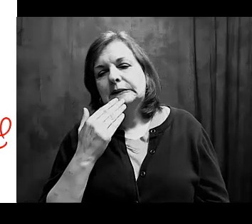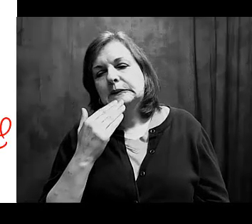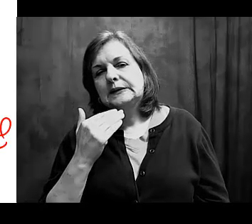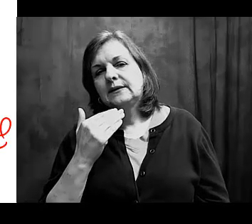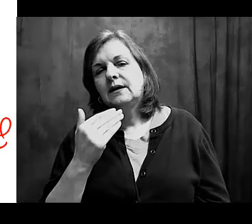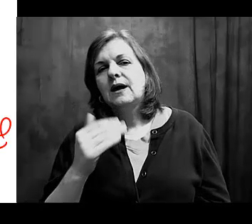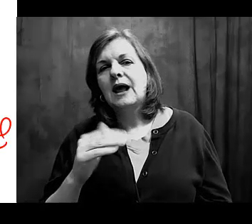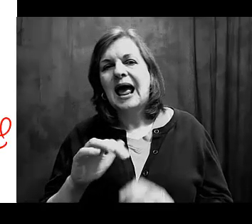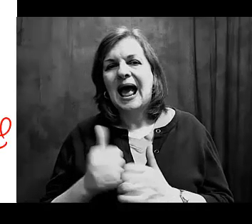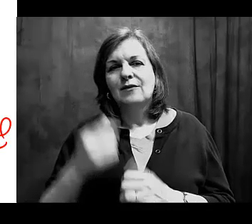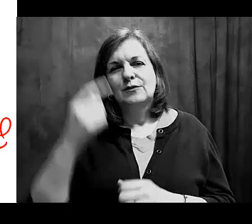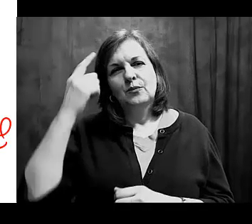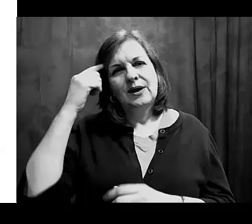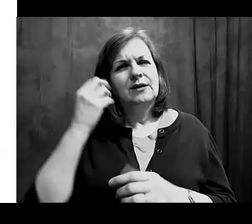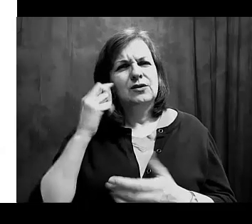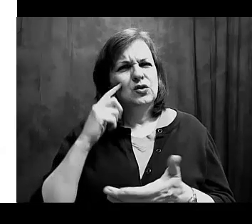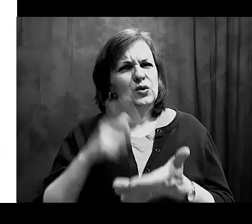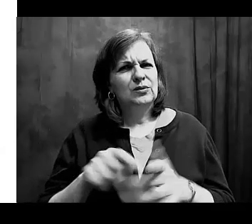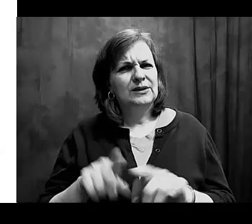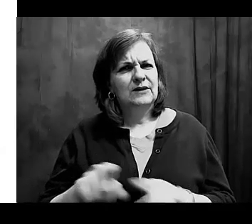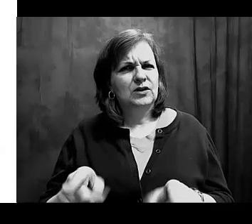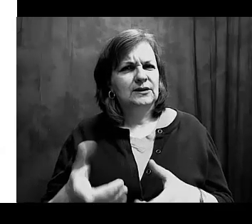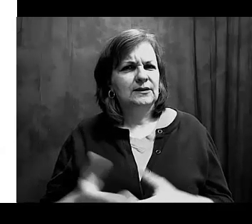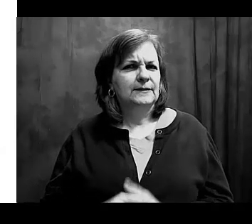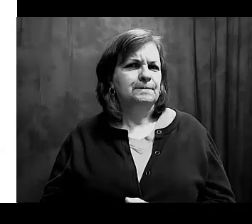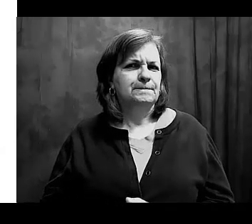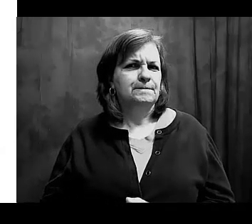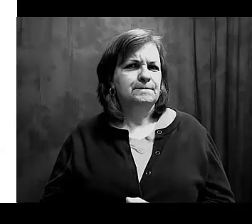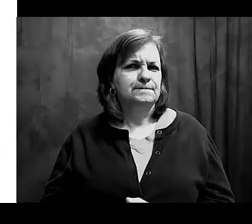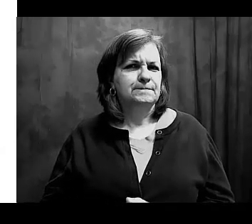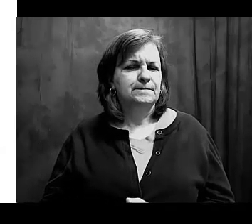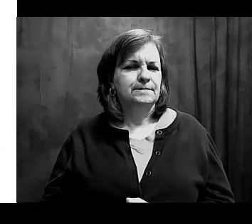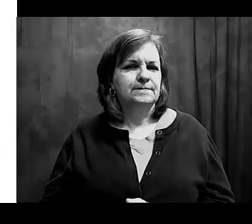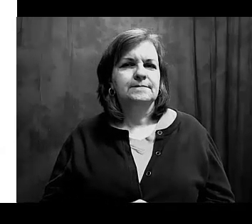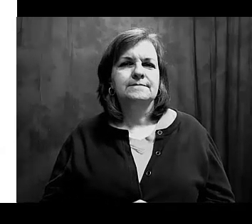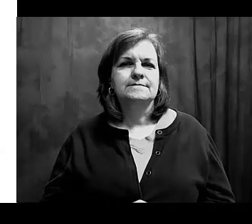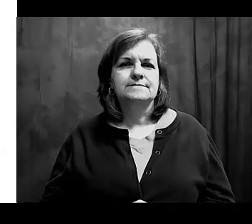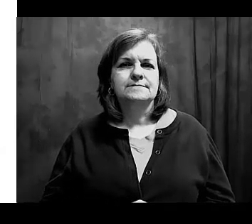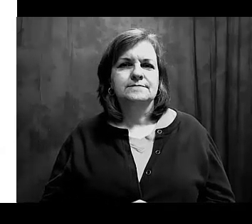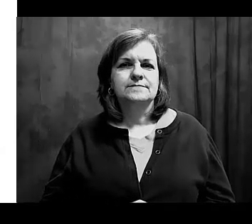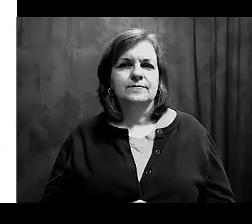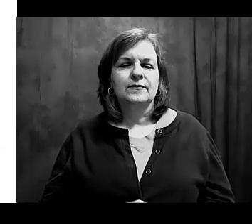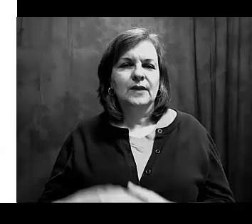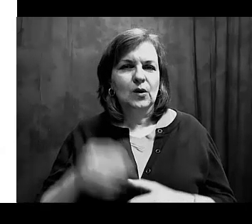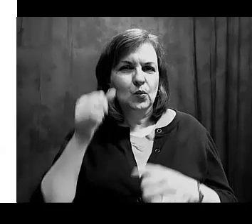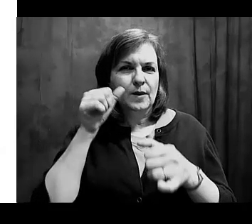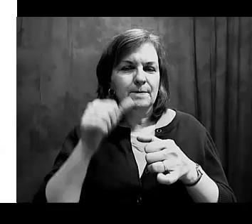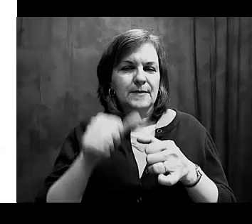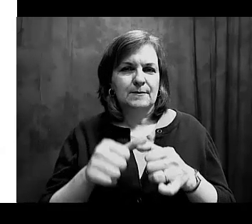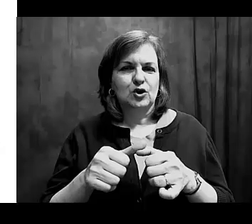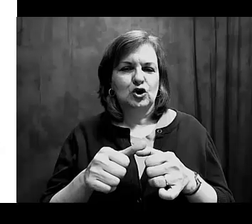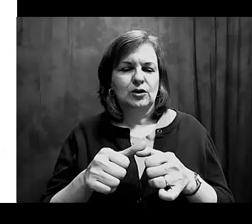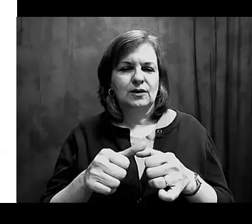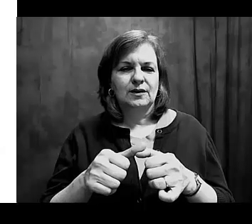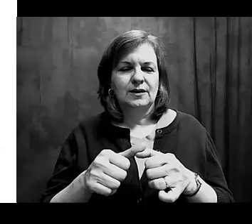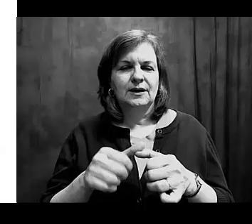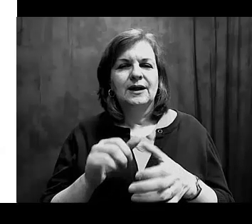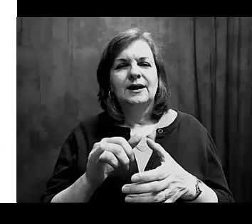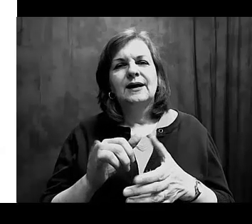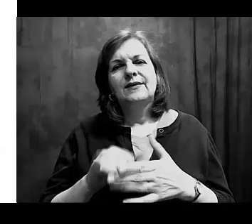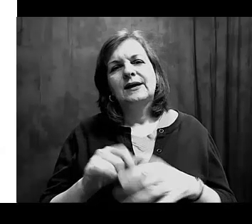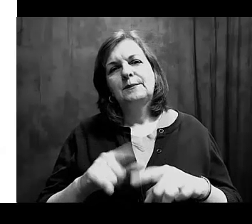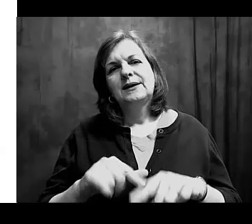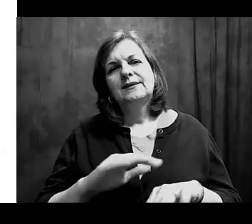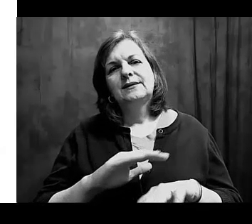Very kind of dry and boring, right? But what we have to think about is it's